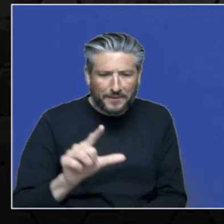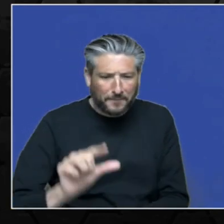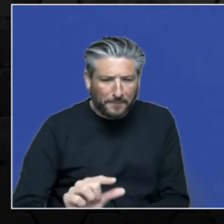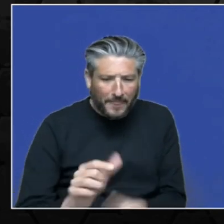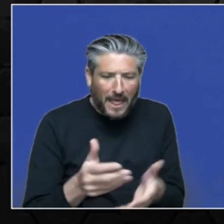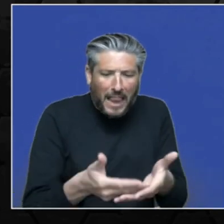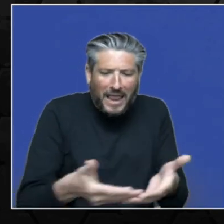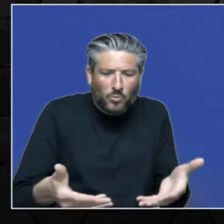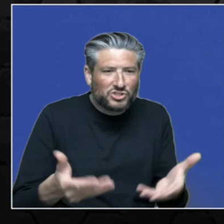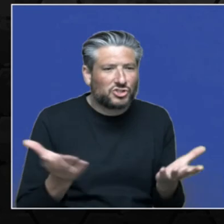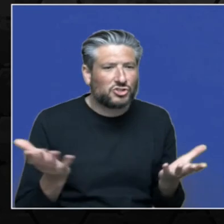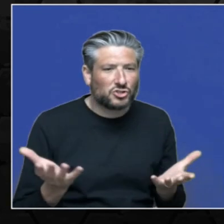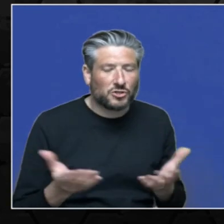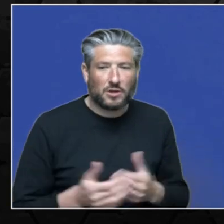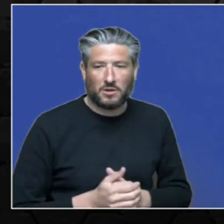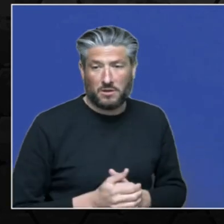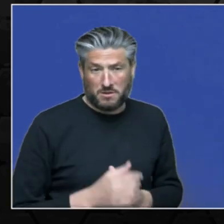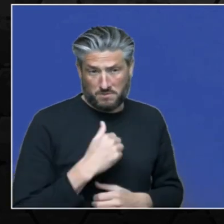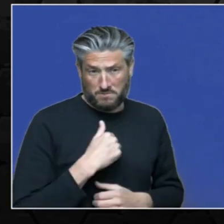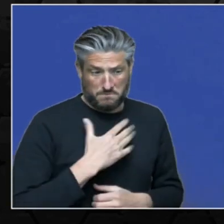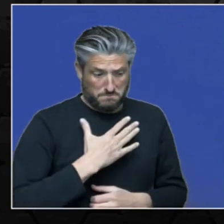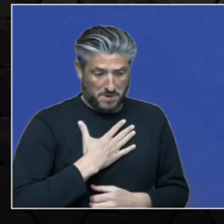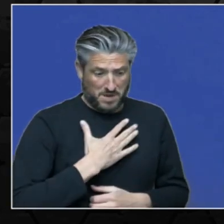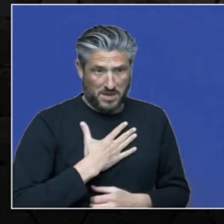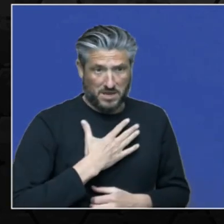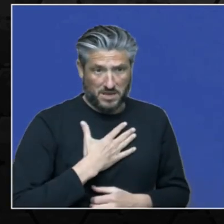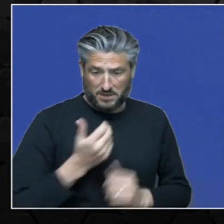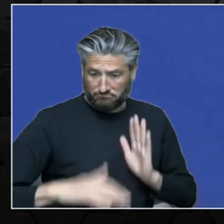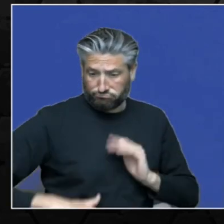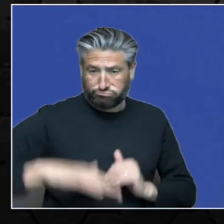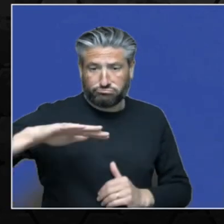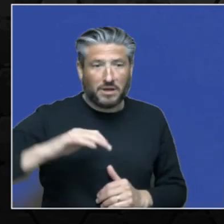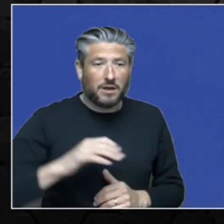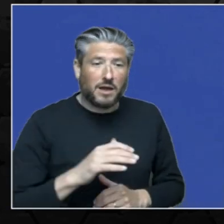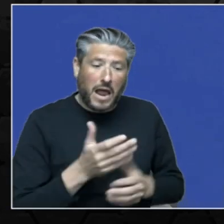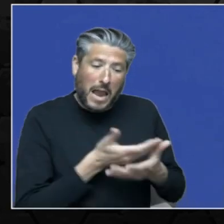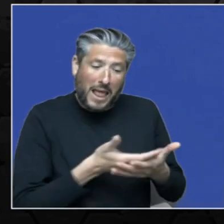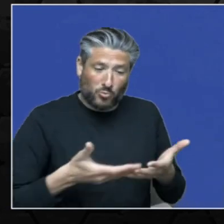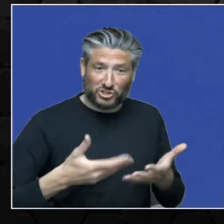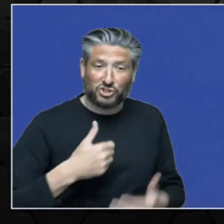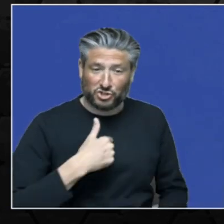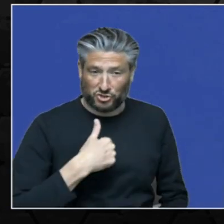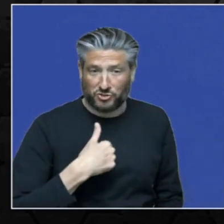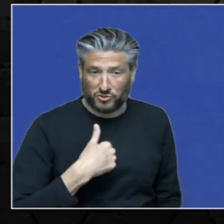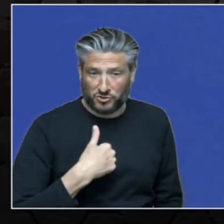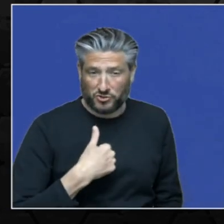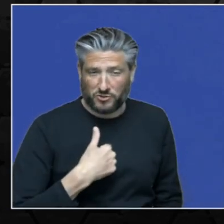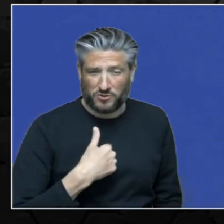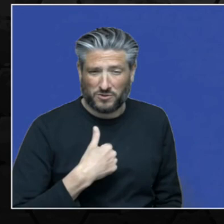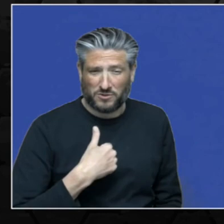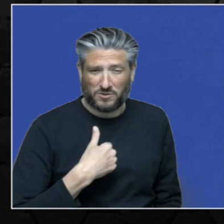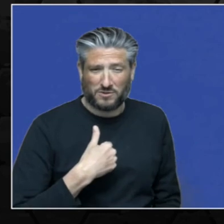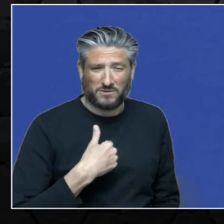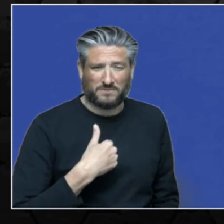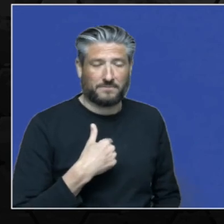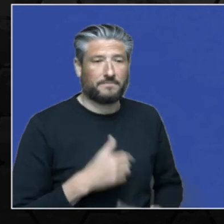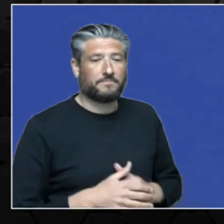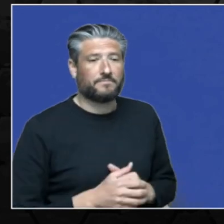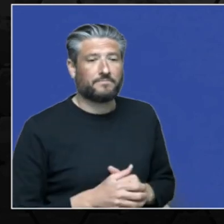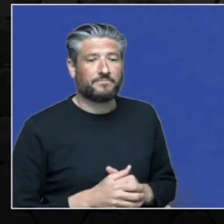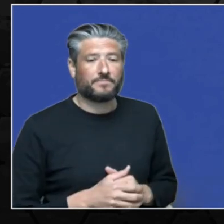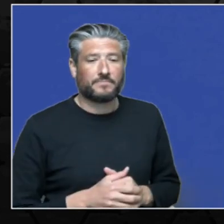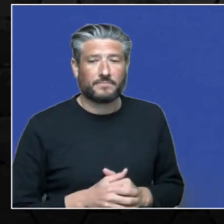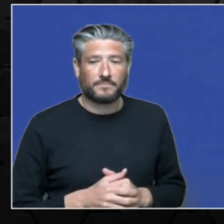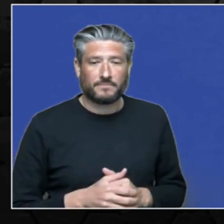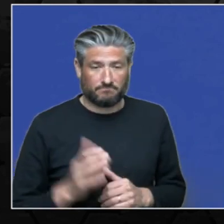take Telugu, which is my mother tongue actually. So if we take the Telugu word, so if we have a